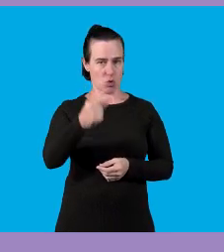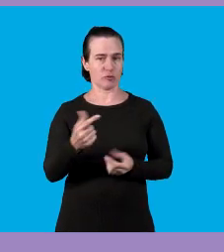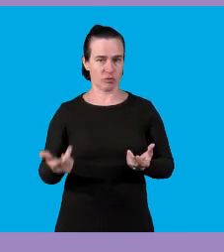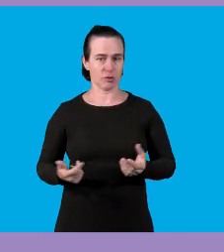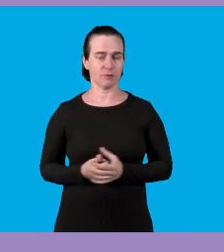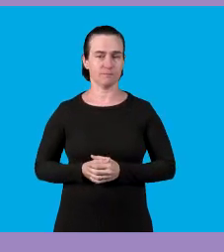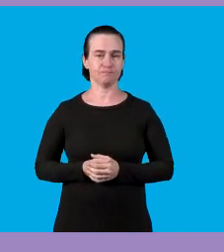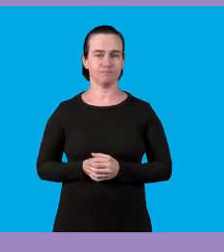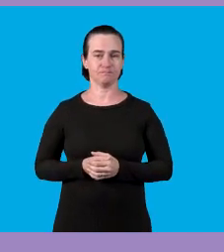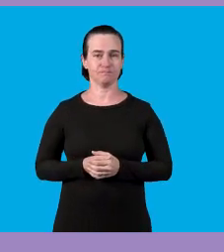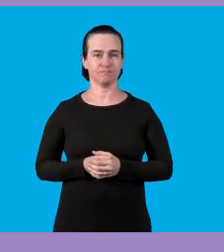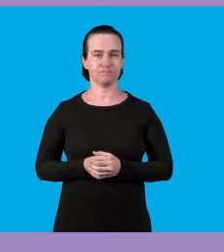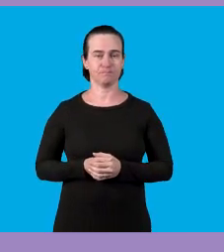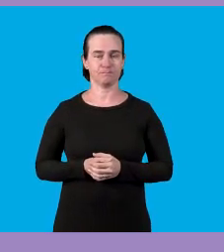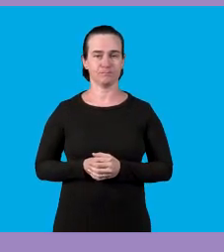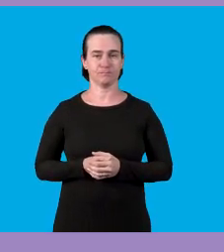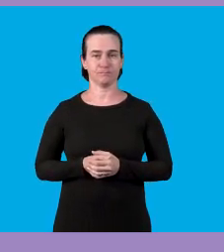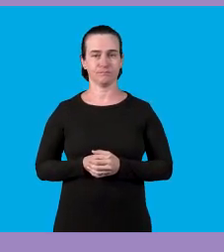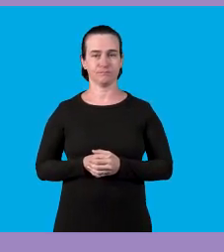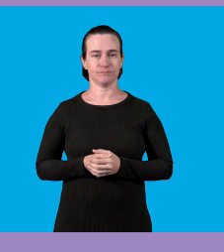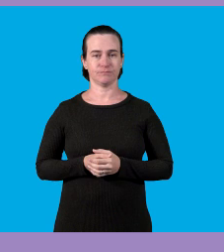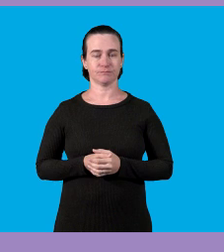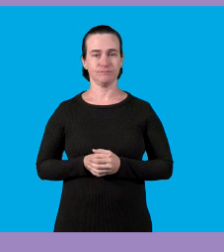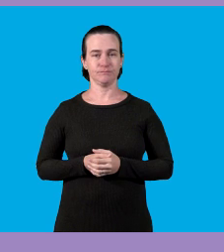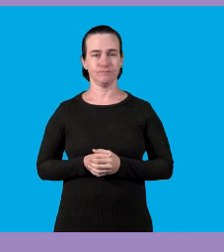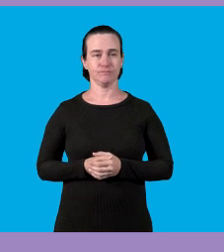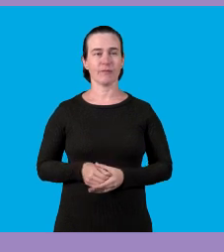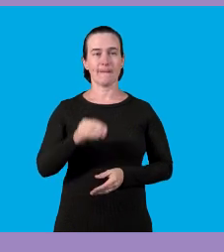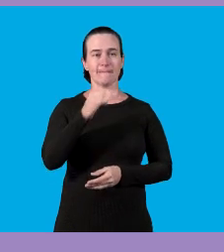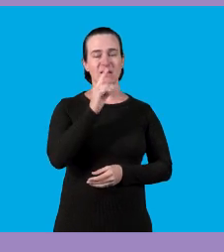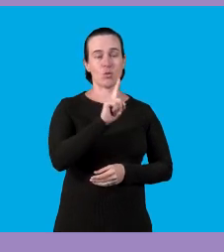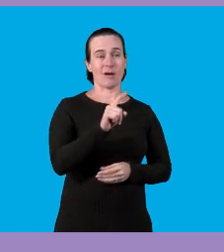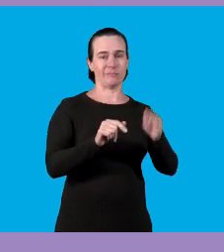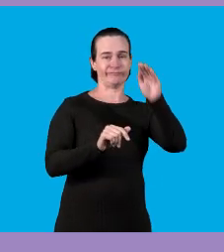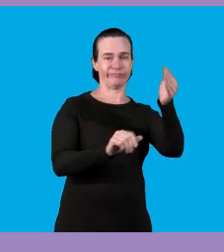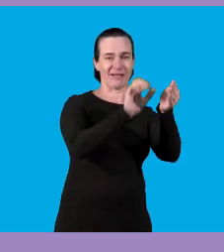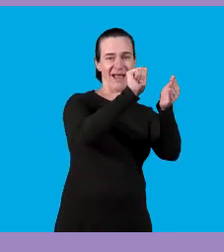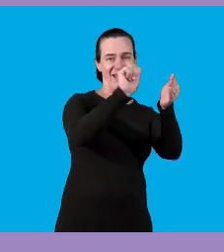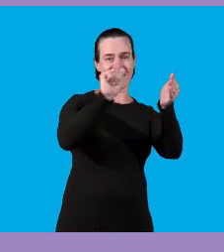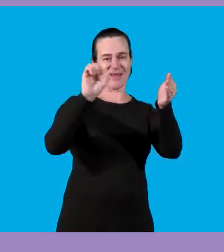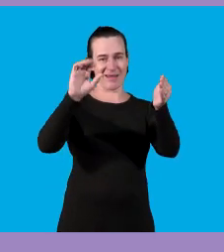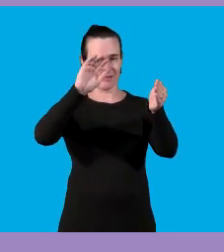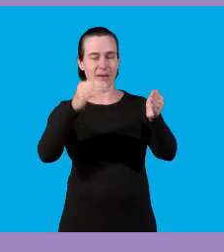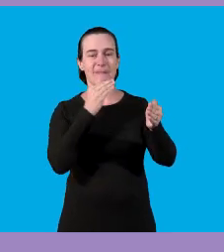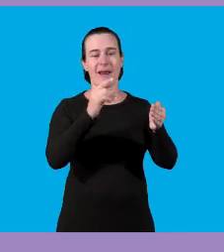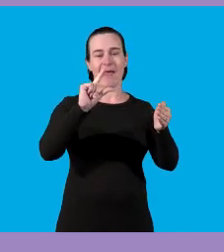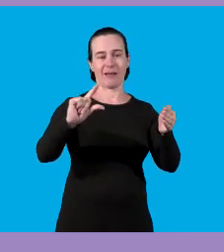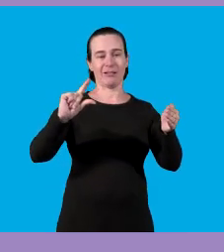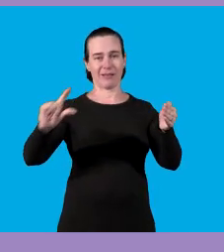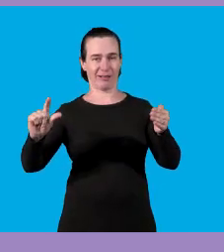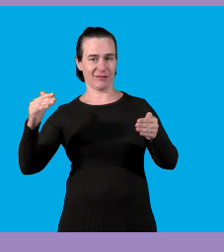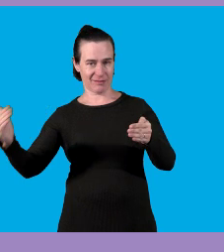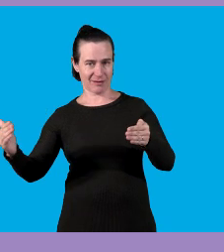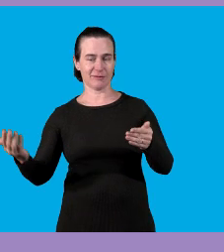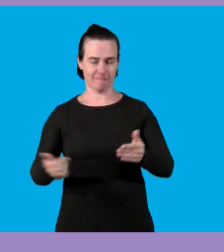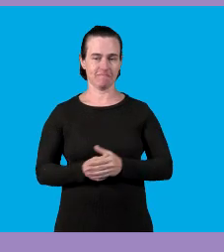two corresponding angles and the corresponding side to be equal. So it's called angle side. And then the fourth